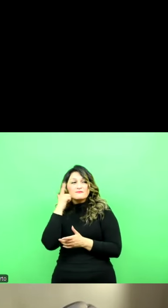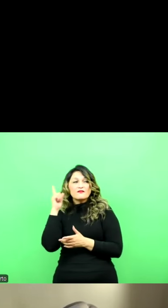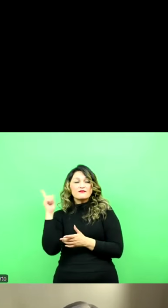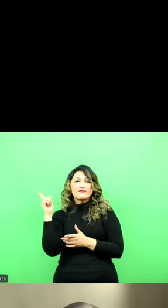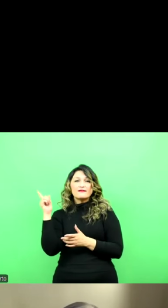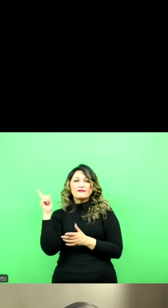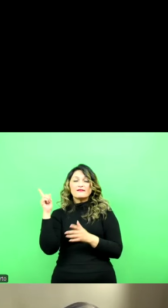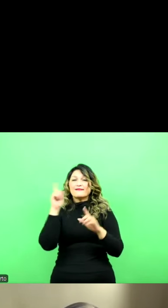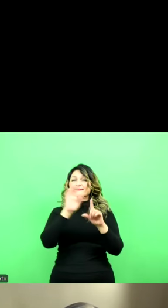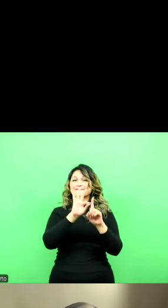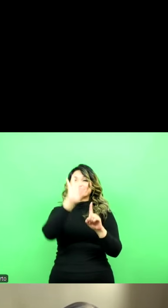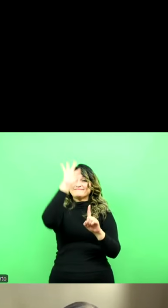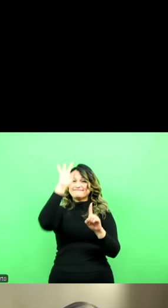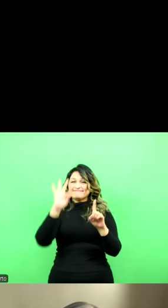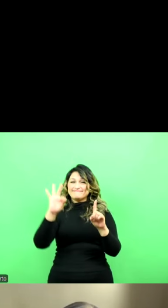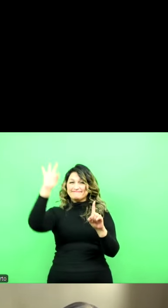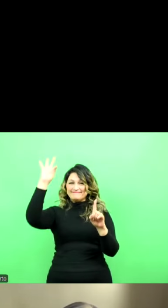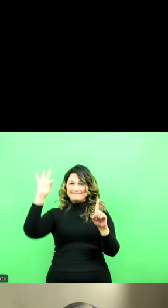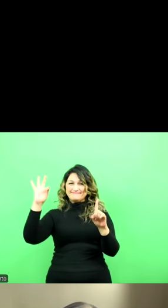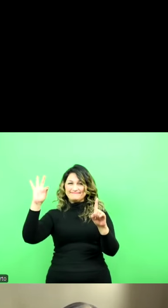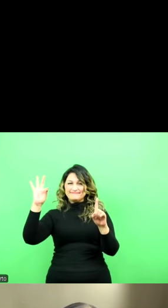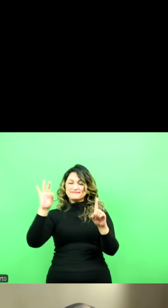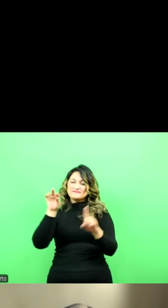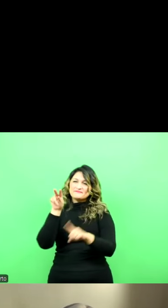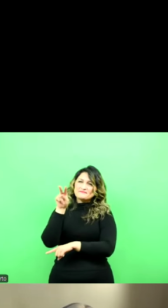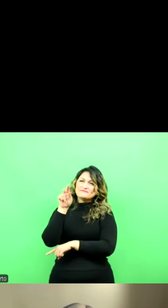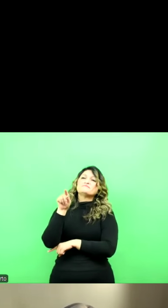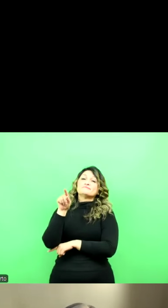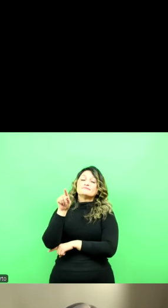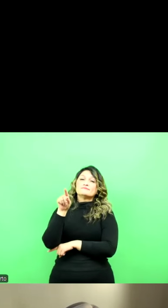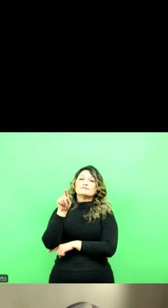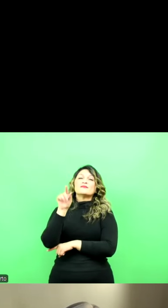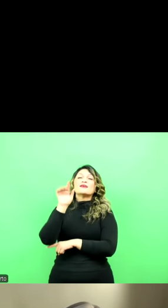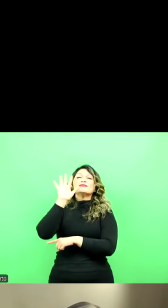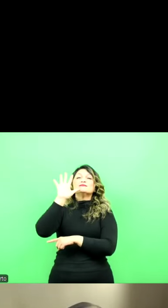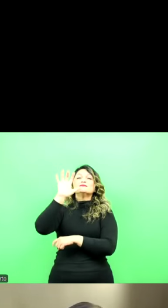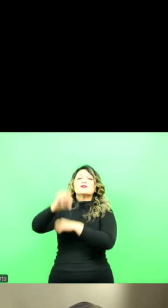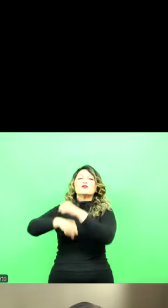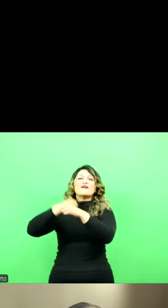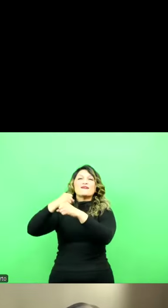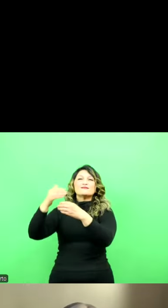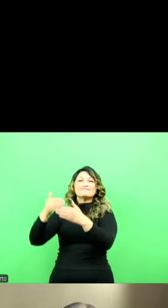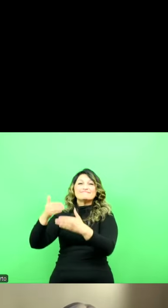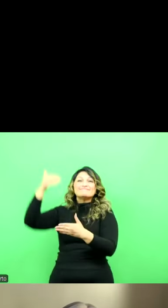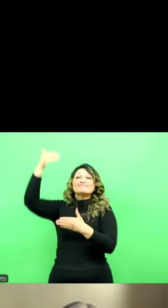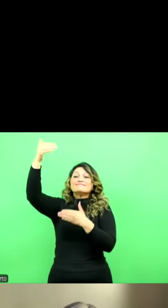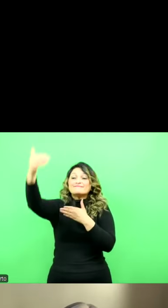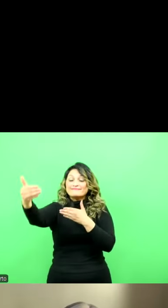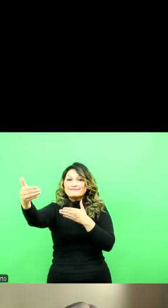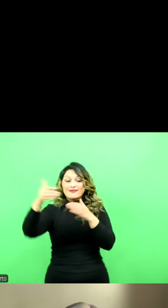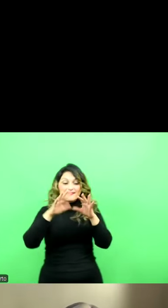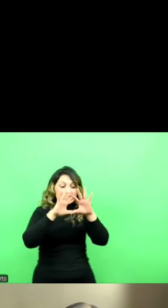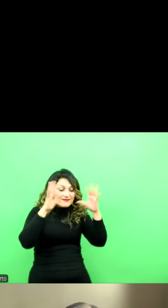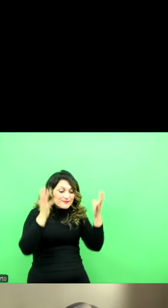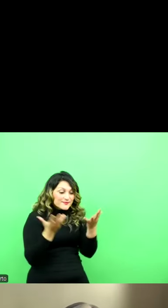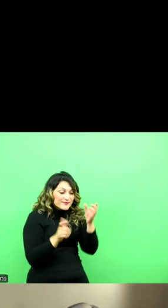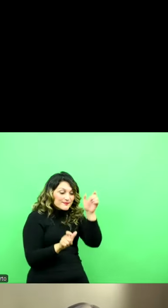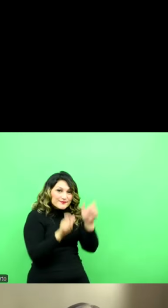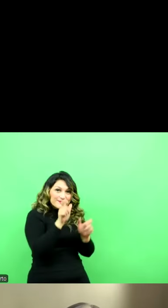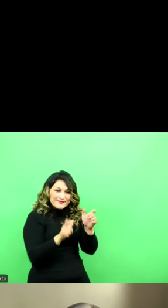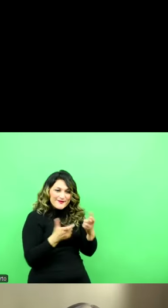aged 60 years or over. So let's talk about the challenges for older persons in the realm